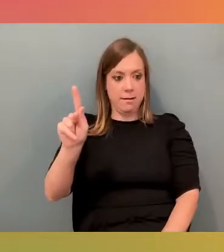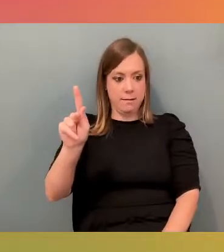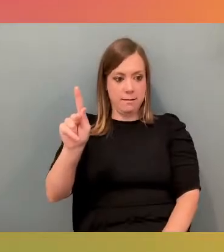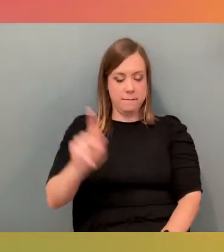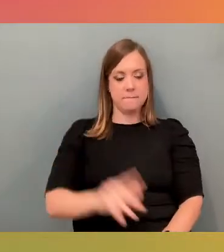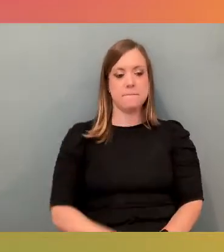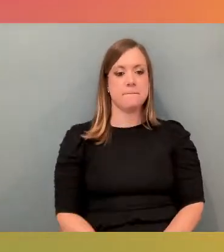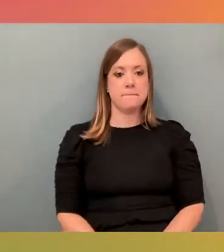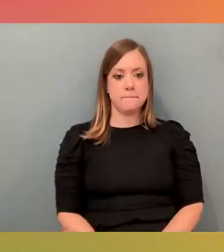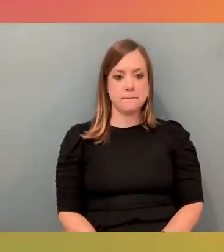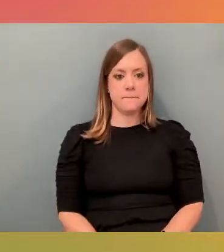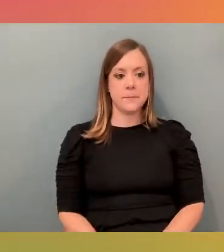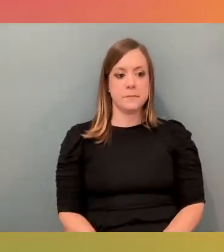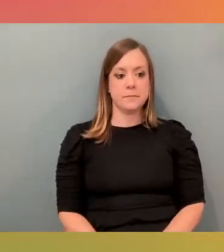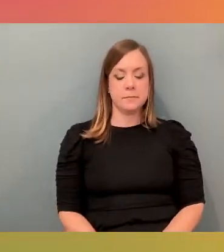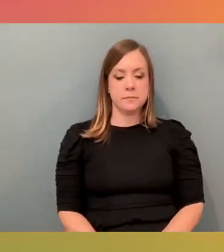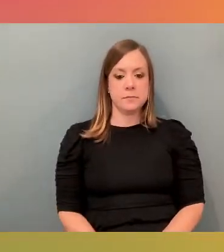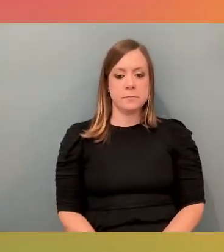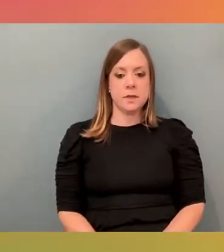Flow through chaturanga.